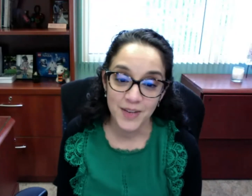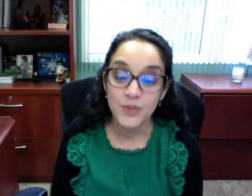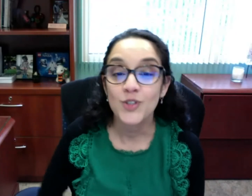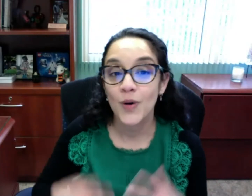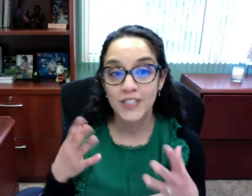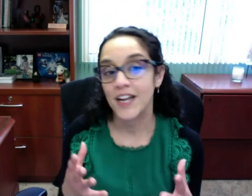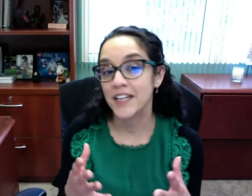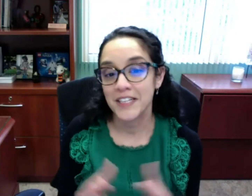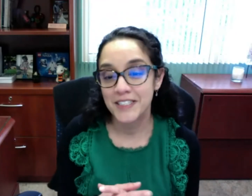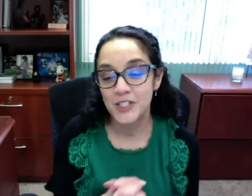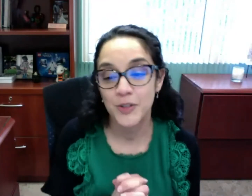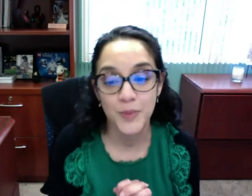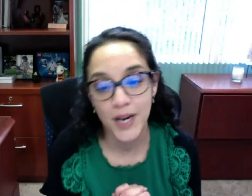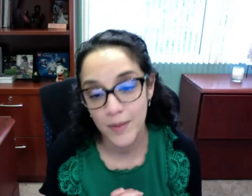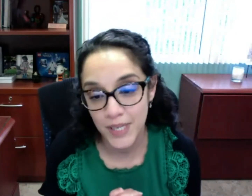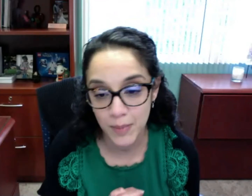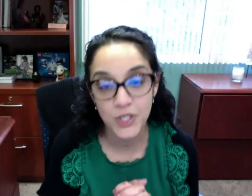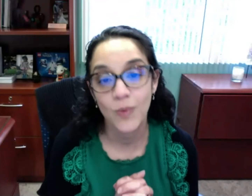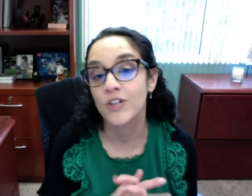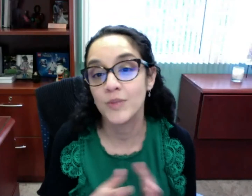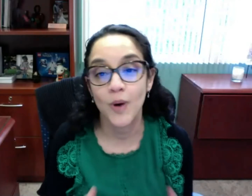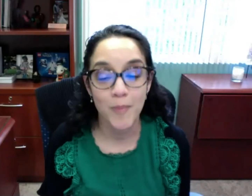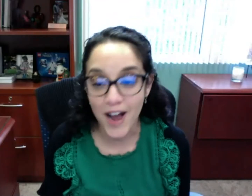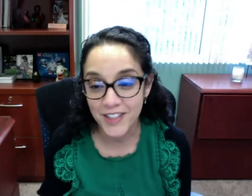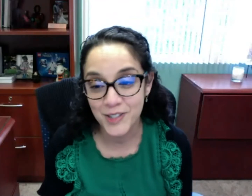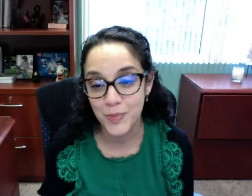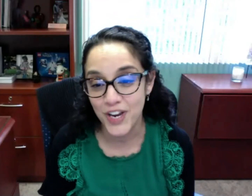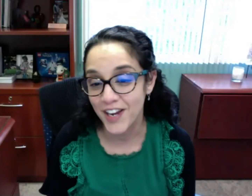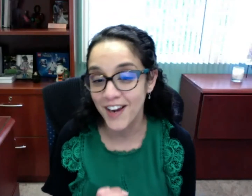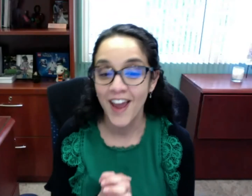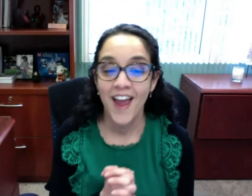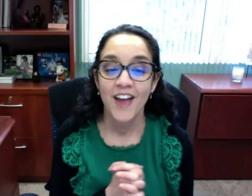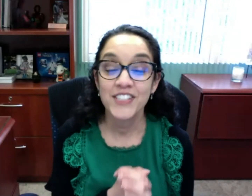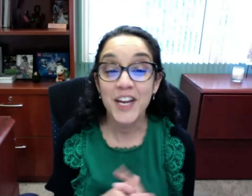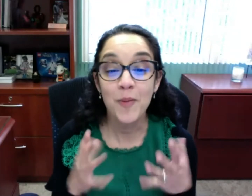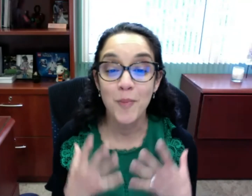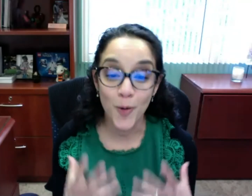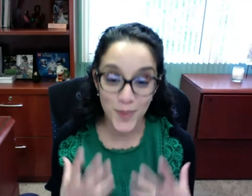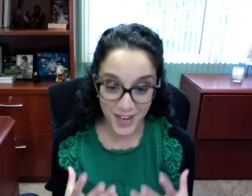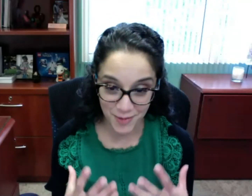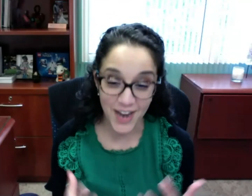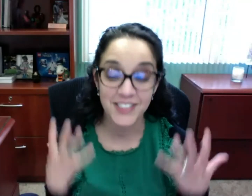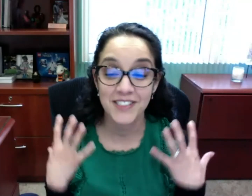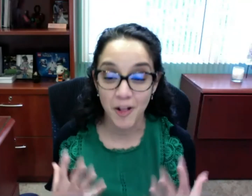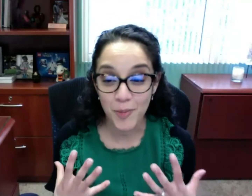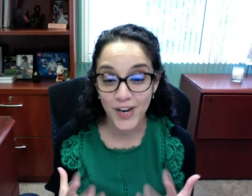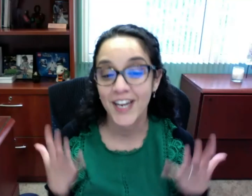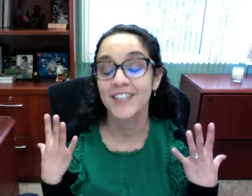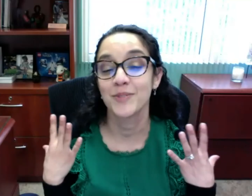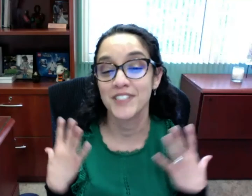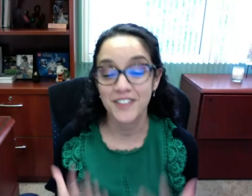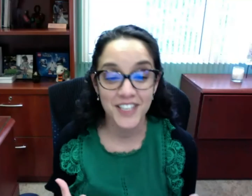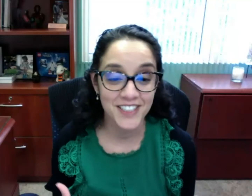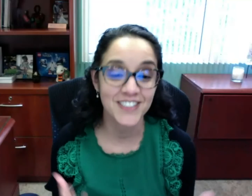And I'm so excited to be able to welcome you all back this spring and take a moment, right, to